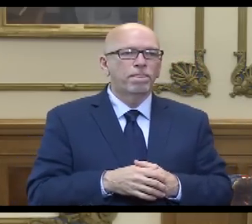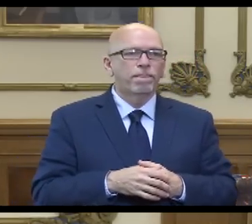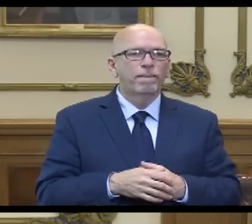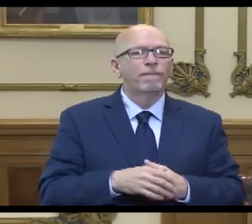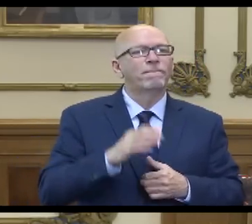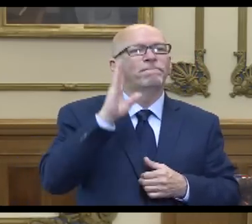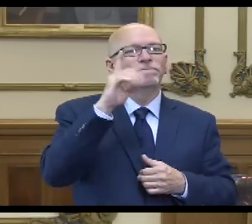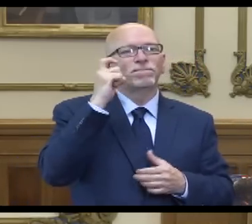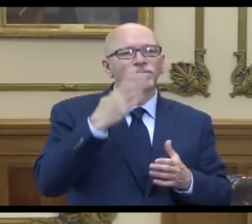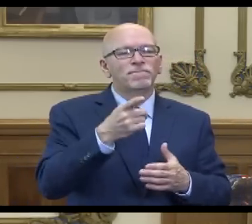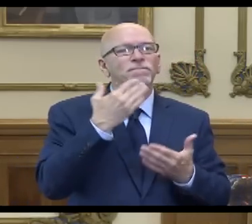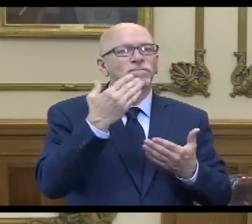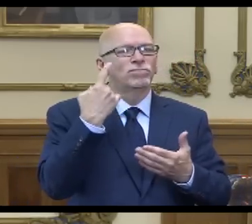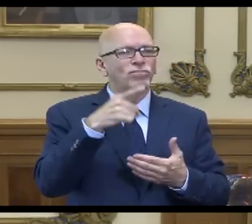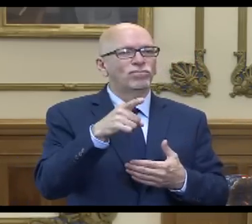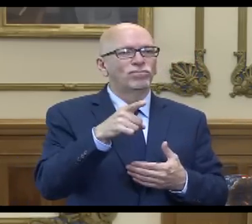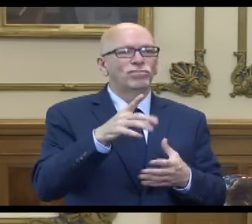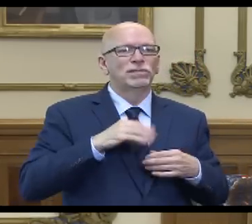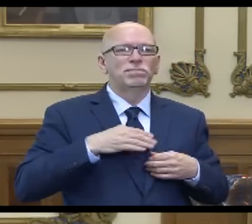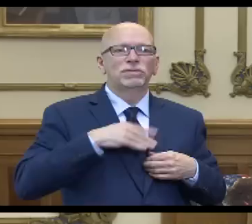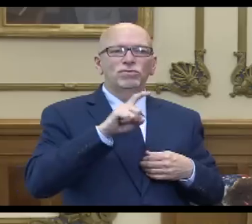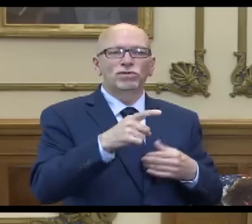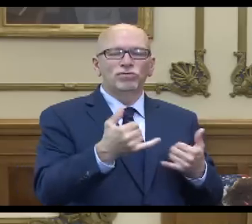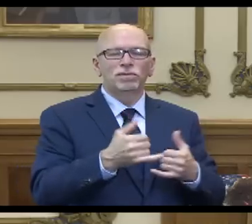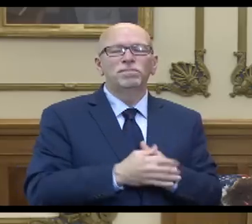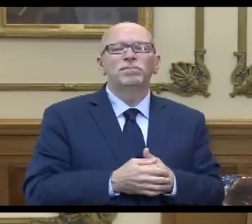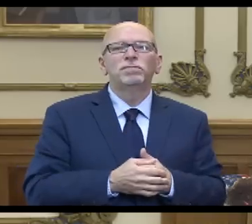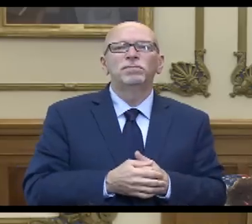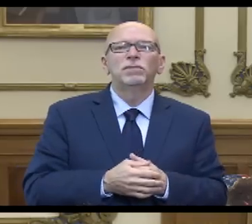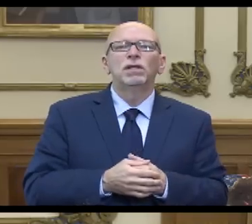Hey, Governor. Thank you for taking our questions today. Sure.